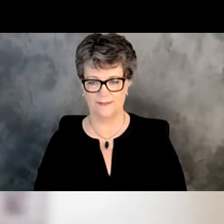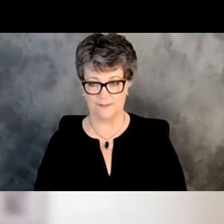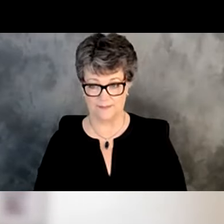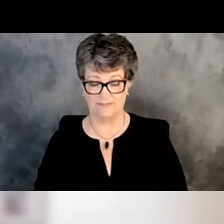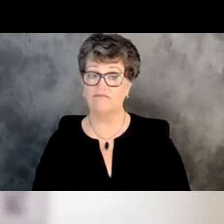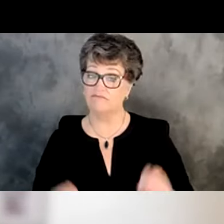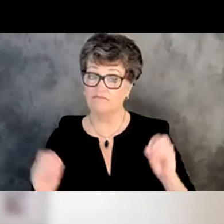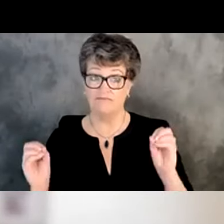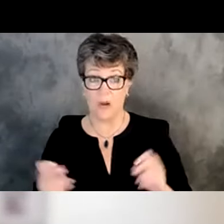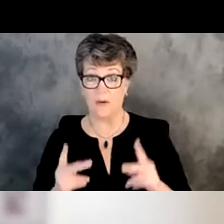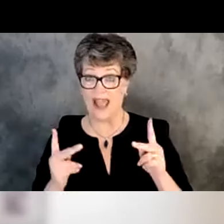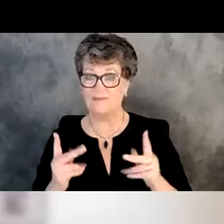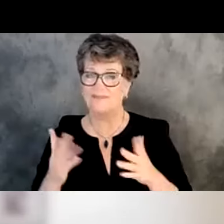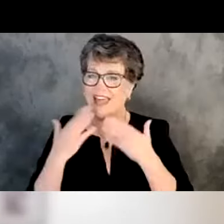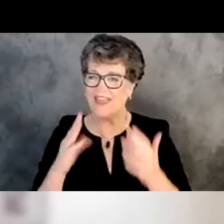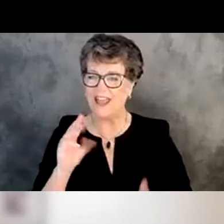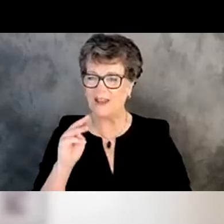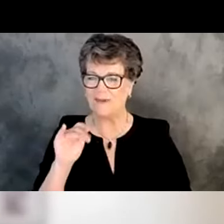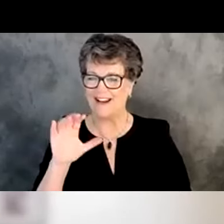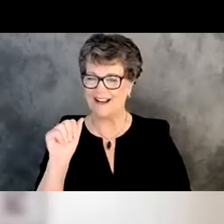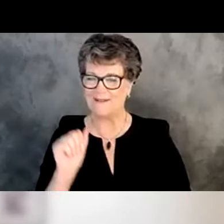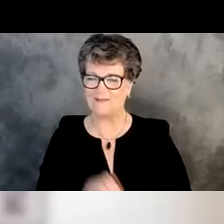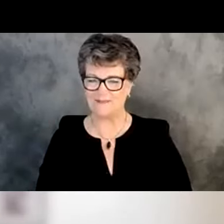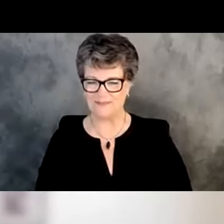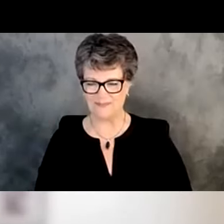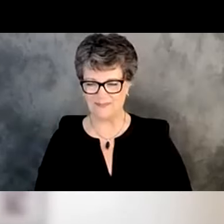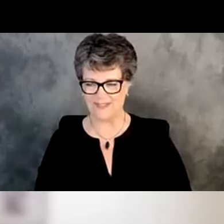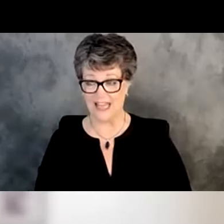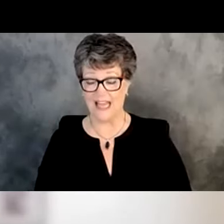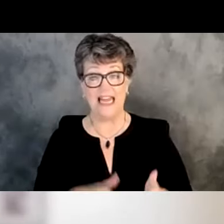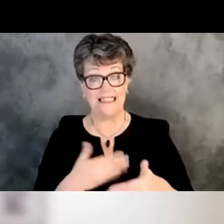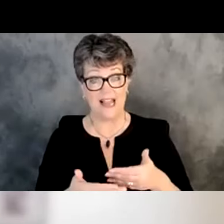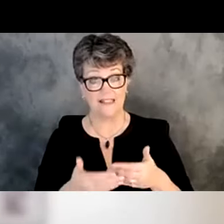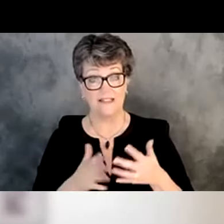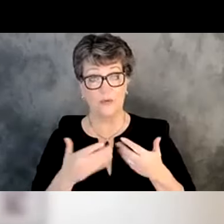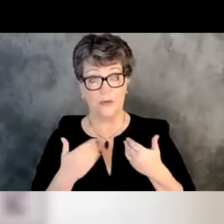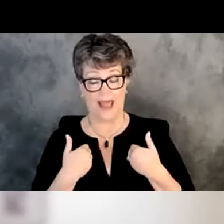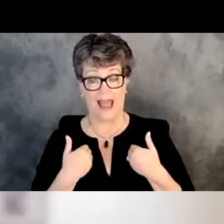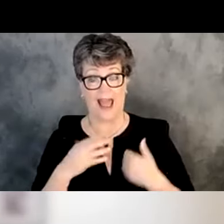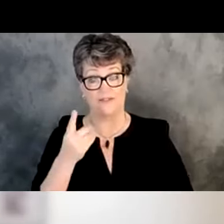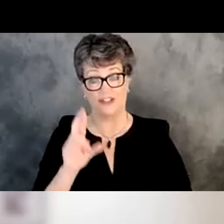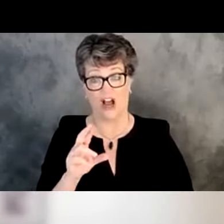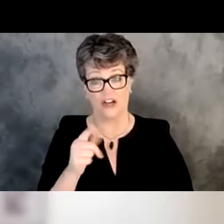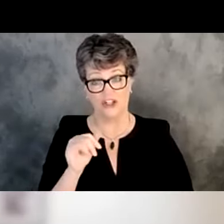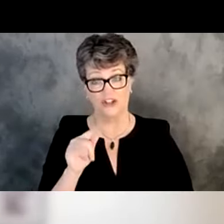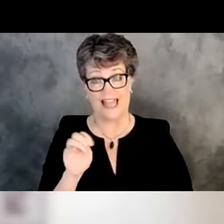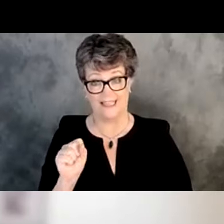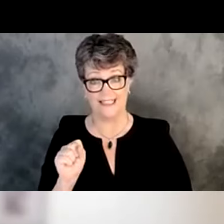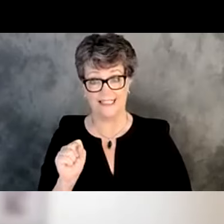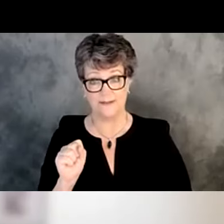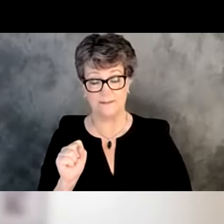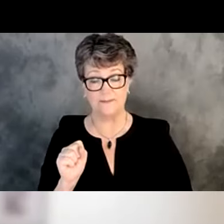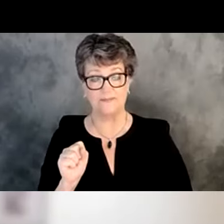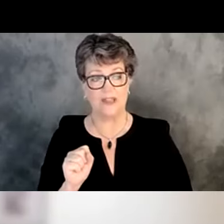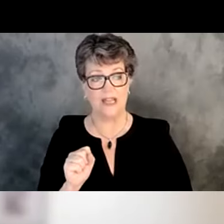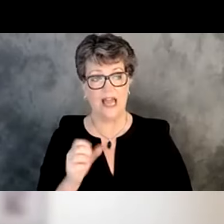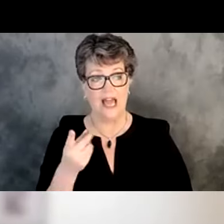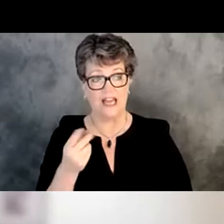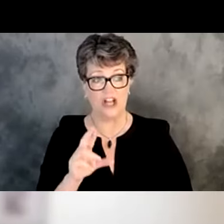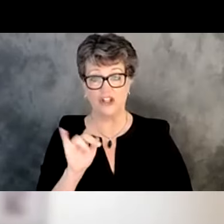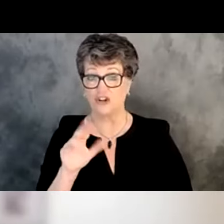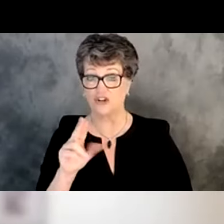Okay, thank you, Monica. Next, we have Dr. Gates. Dr. Christian